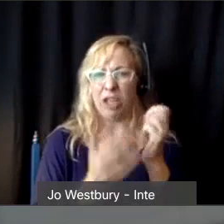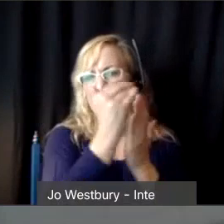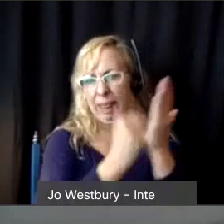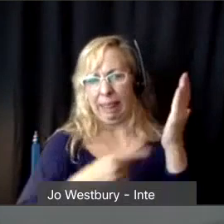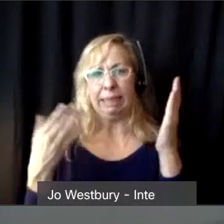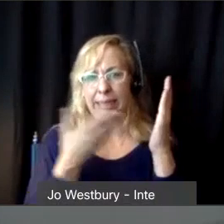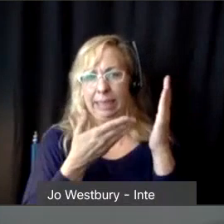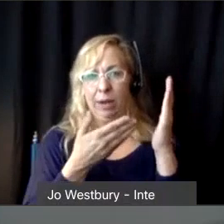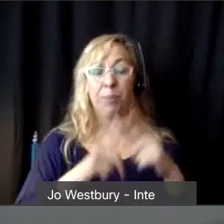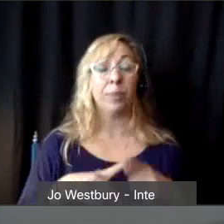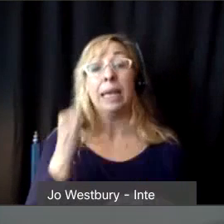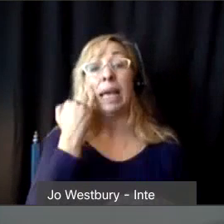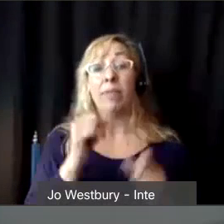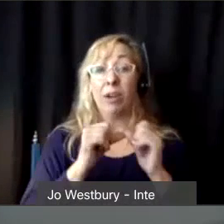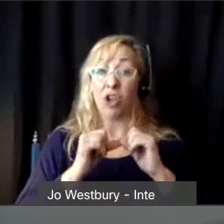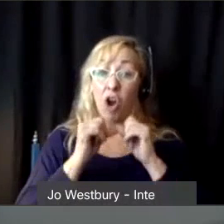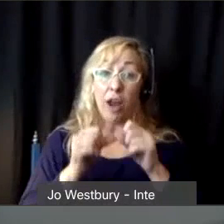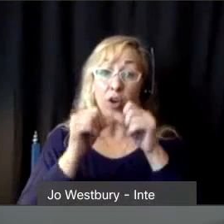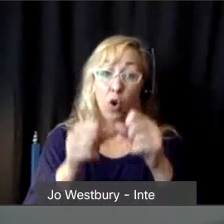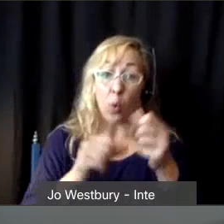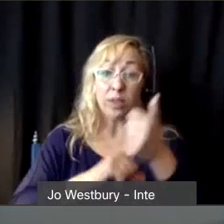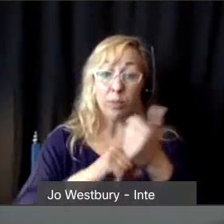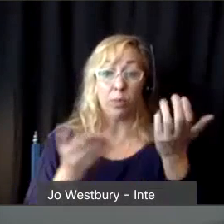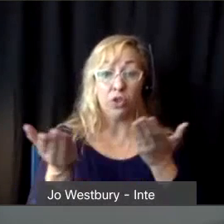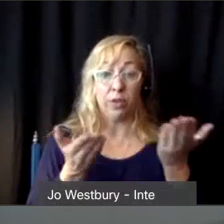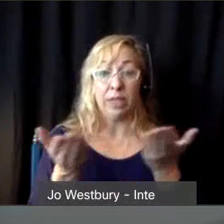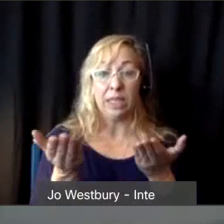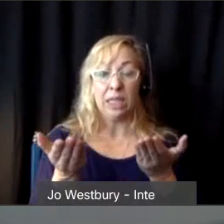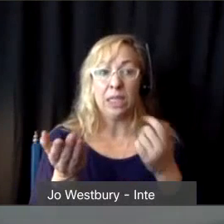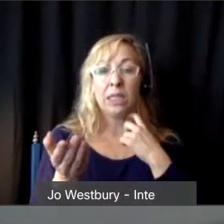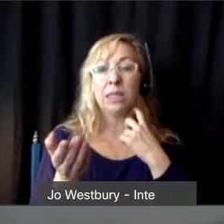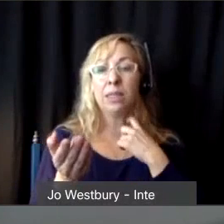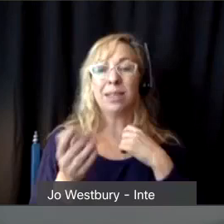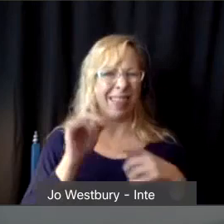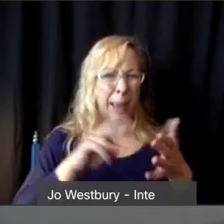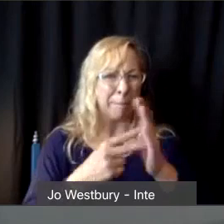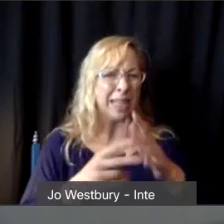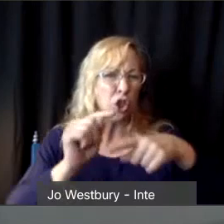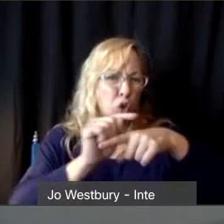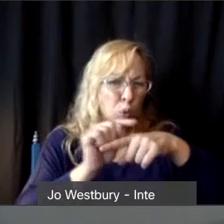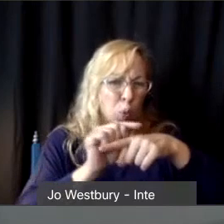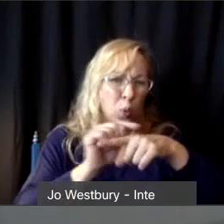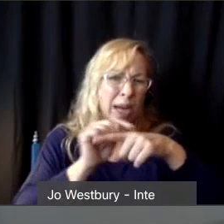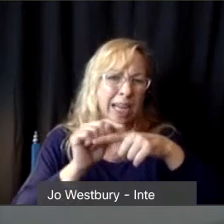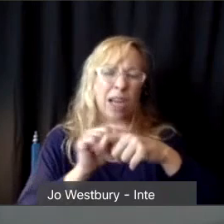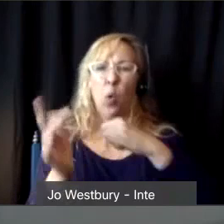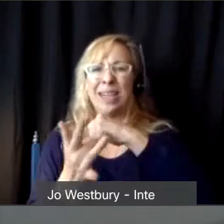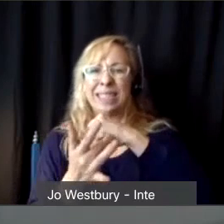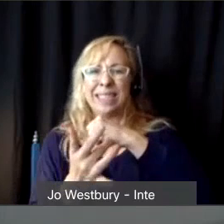the ongoing supports and services piece of assistive tech. That is your training and your technical assistance for the